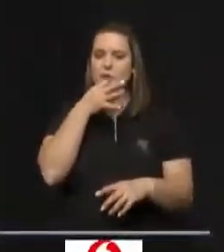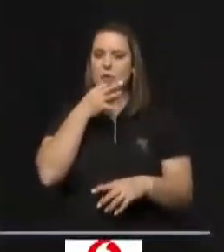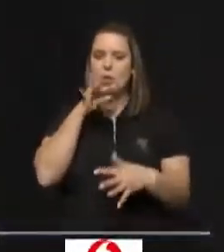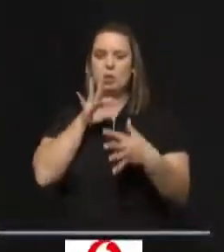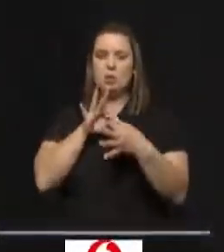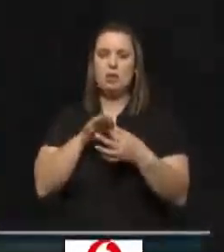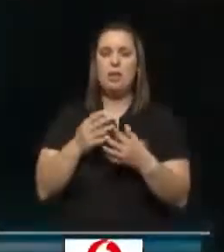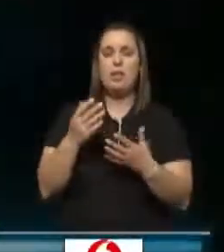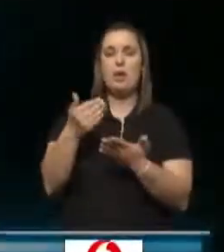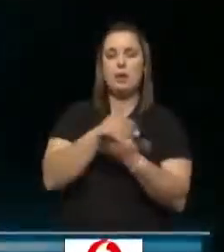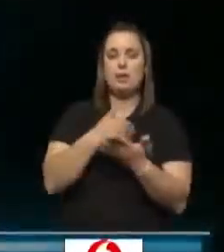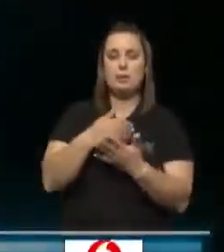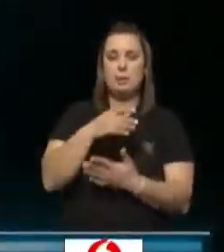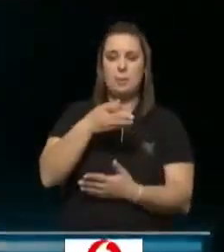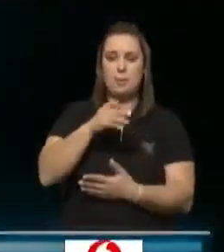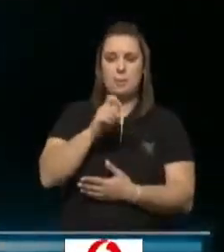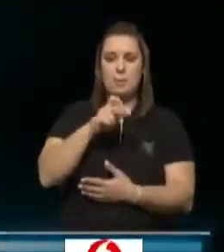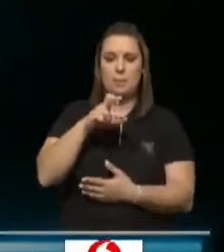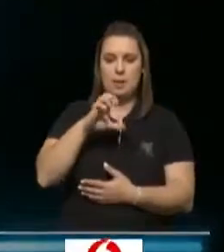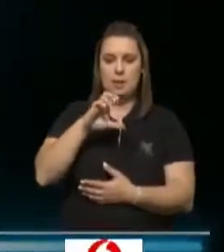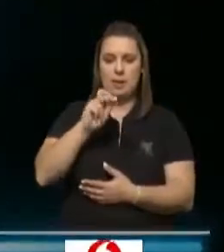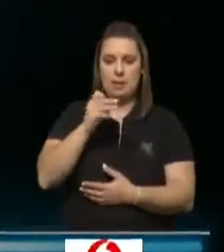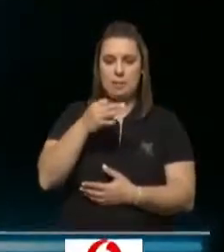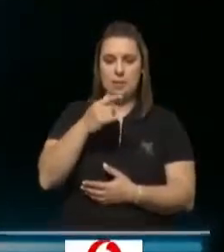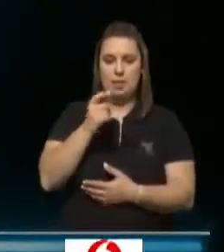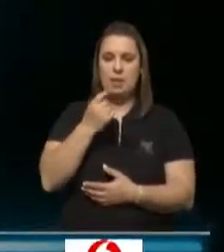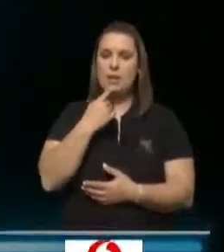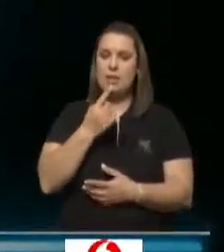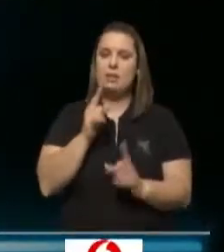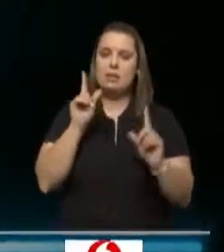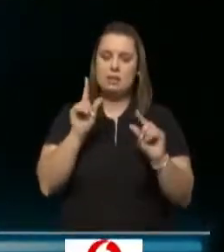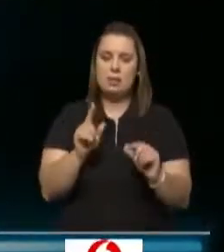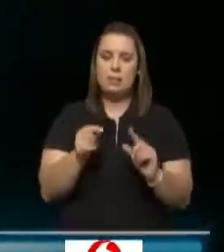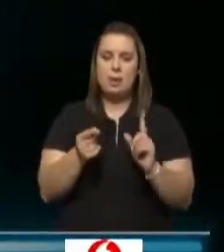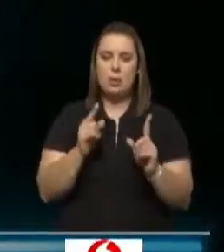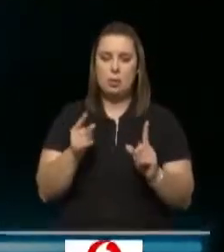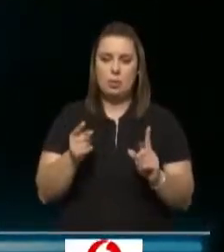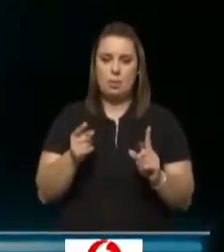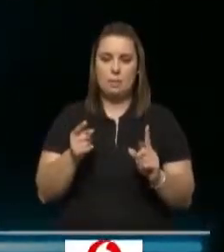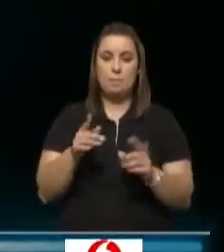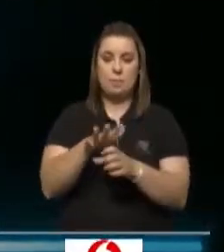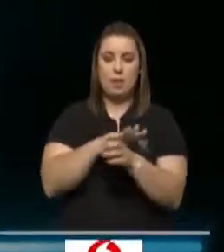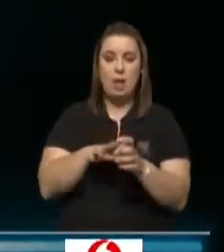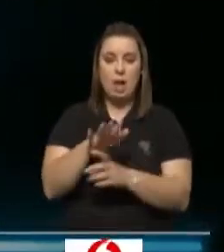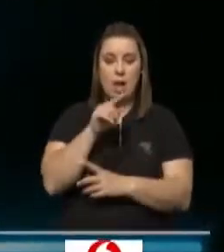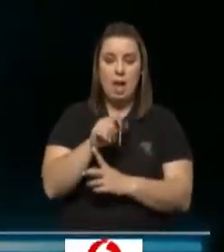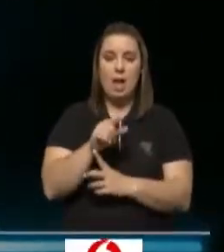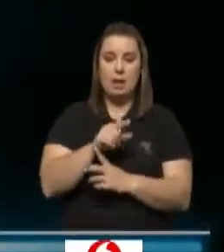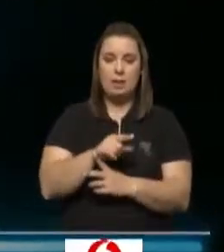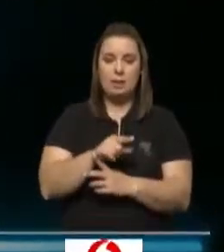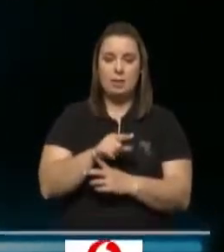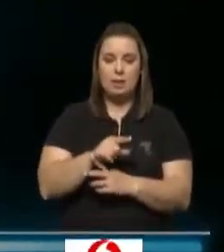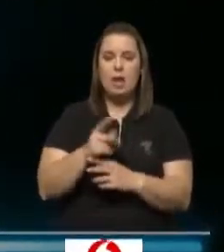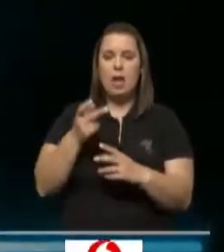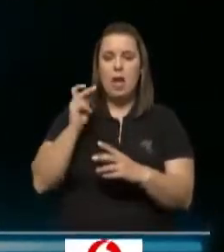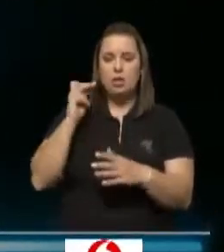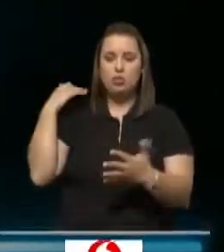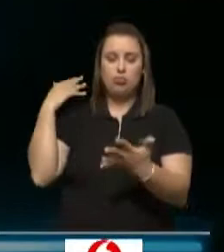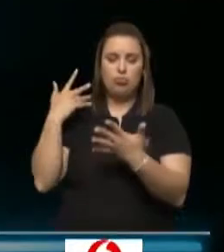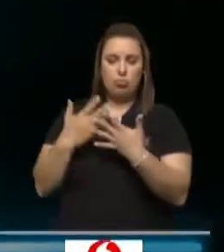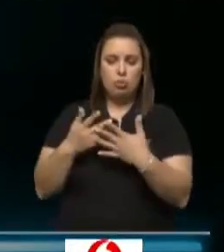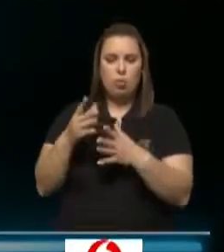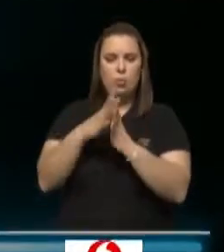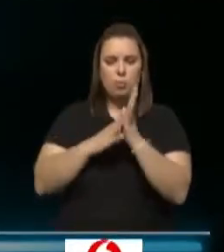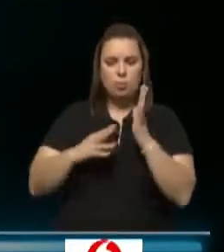a topic that Miguel mentioned and to say that the sector